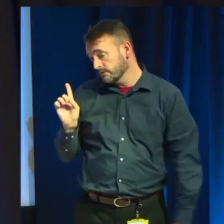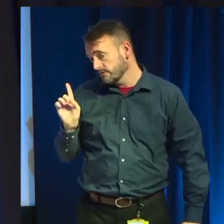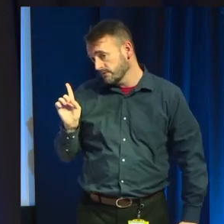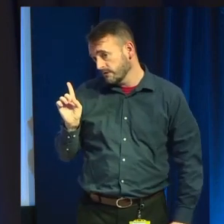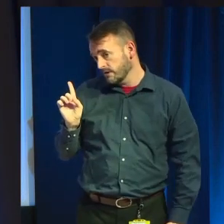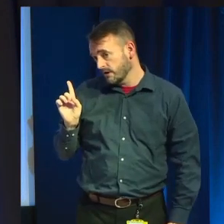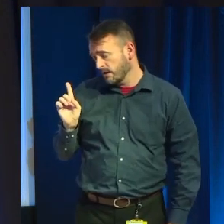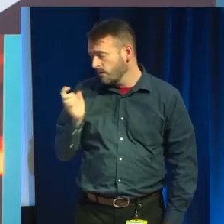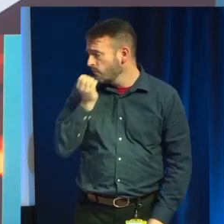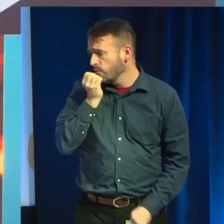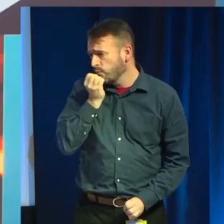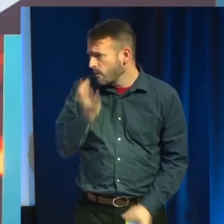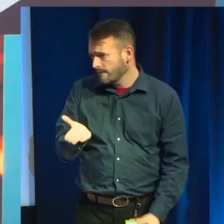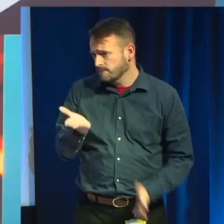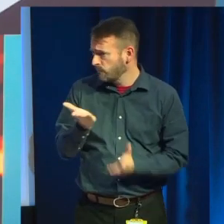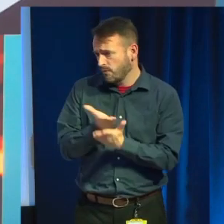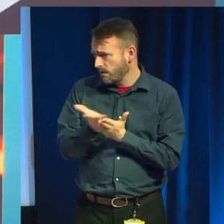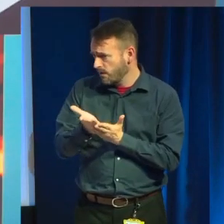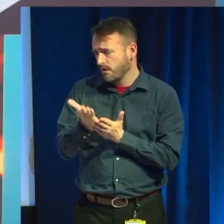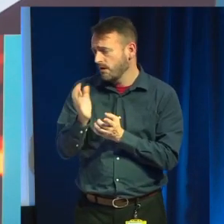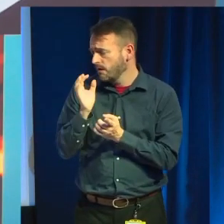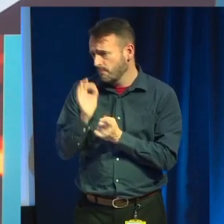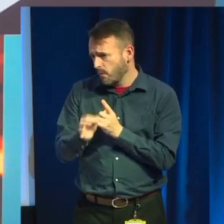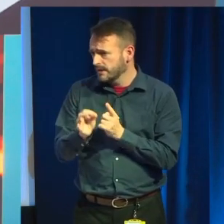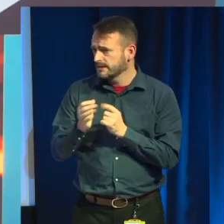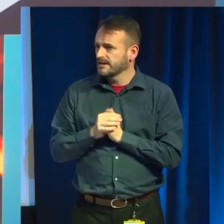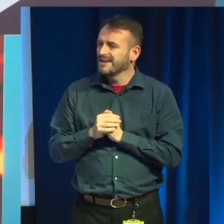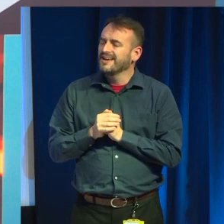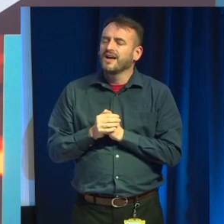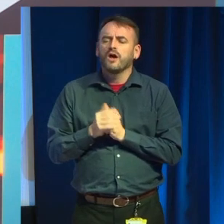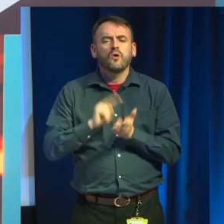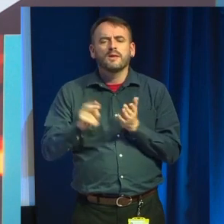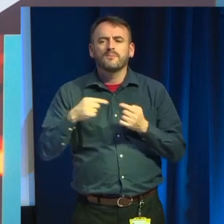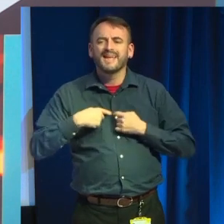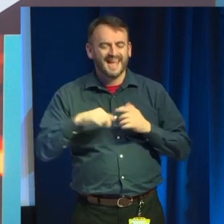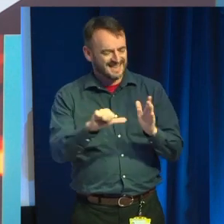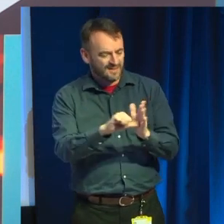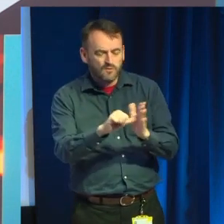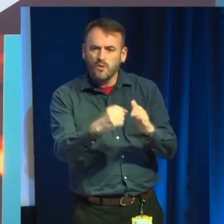wonderful point. And I normally don't play difficult games because I'm bad at them, and